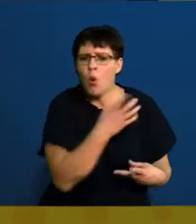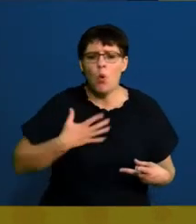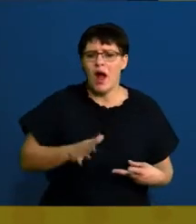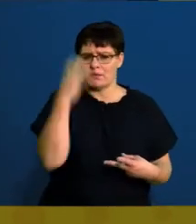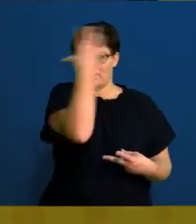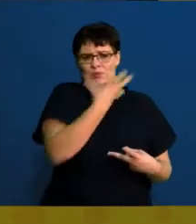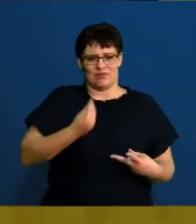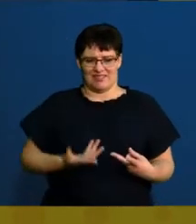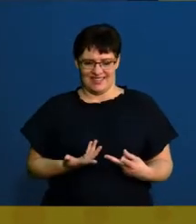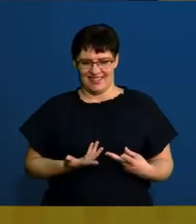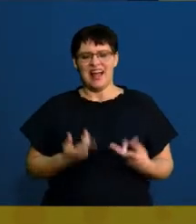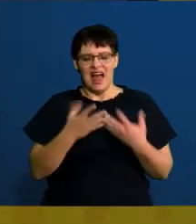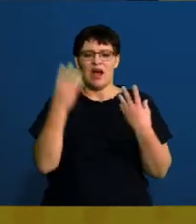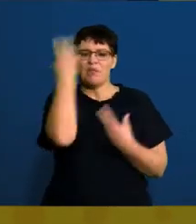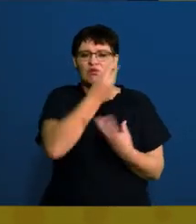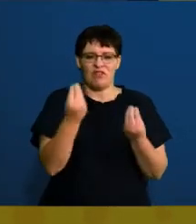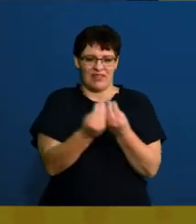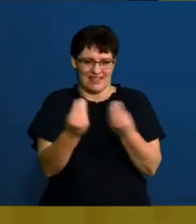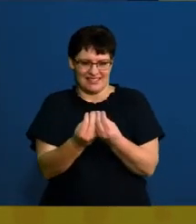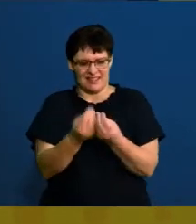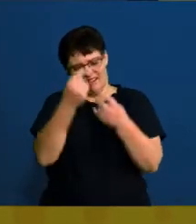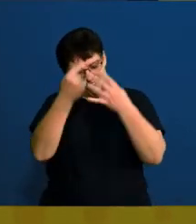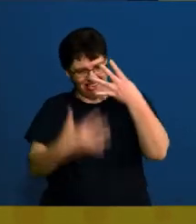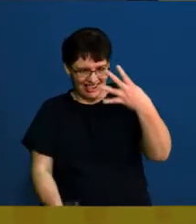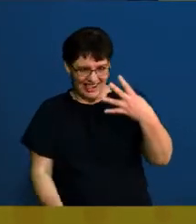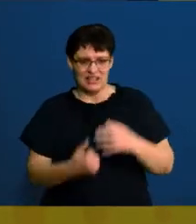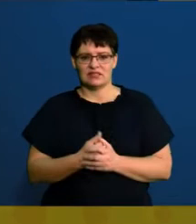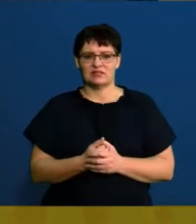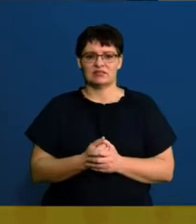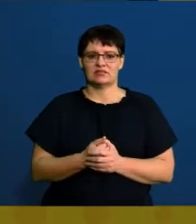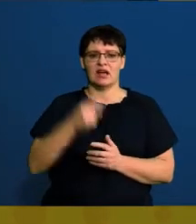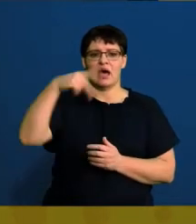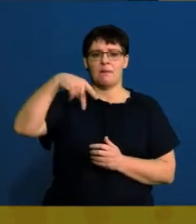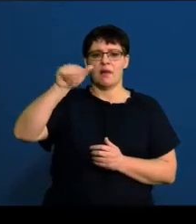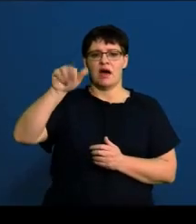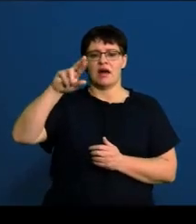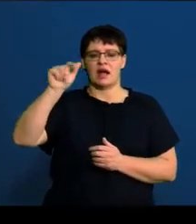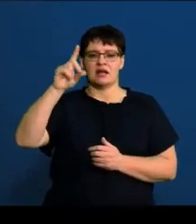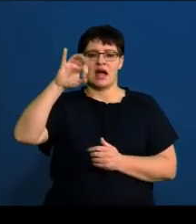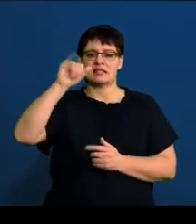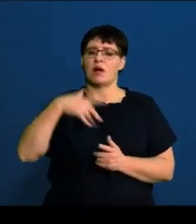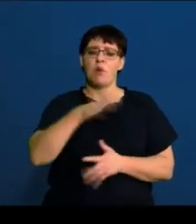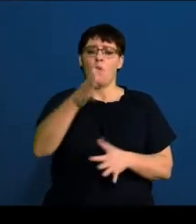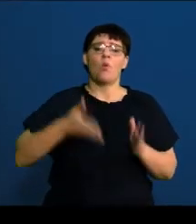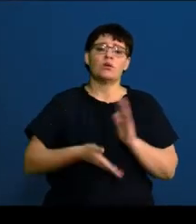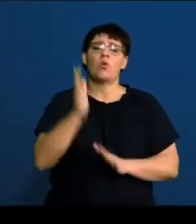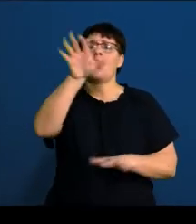so those are all your beauty products and a whole range of other things. Paradise, everybody wants to go on a